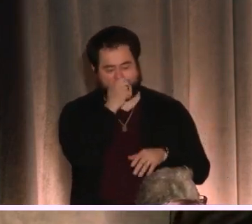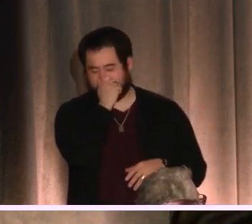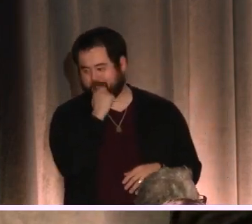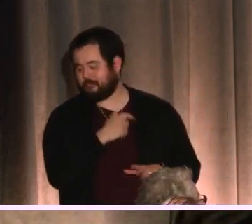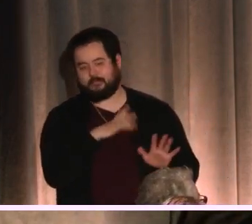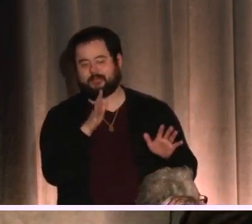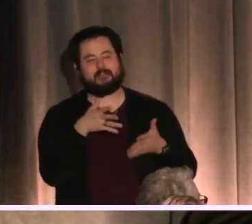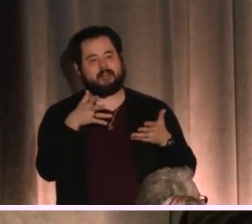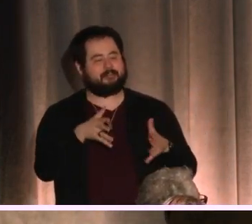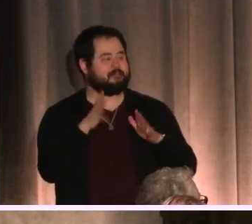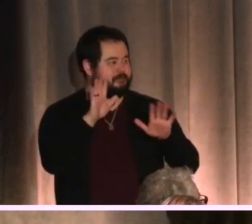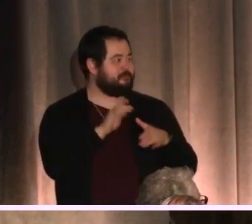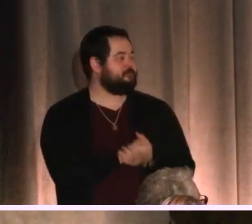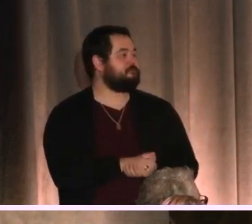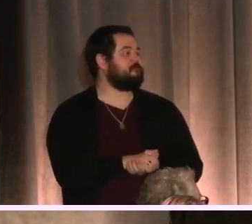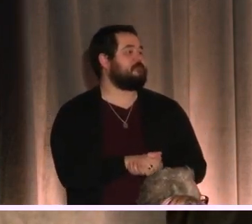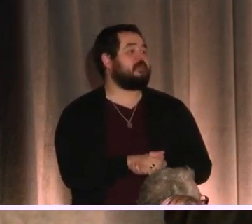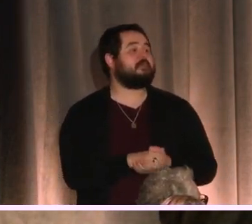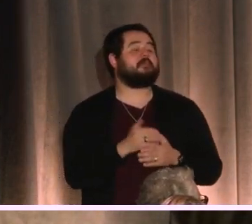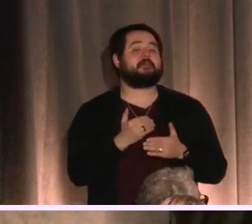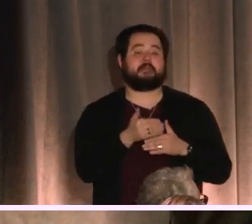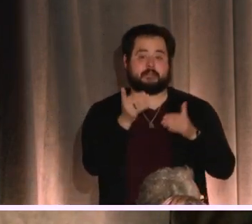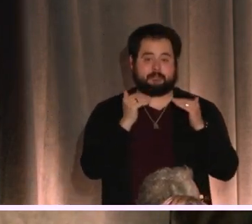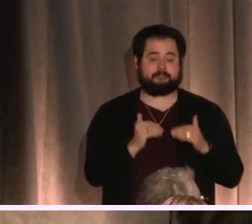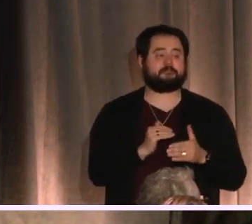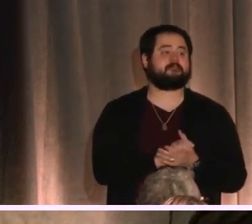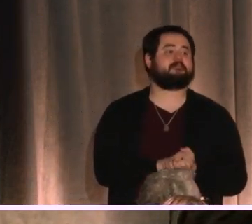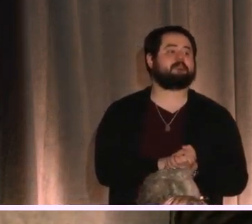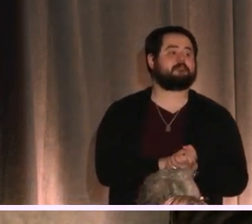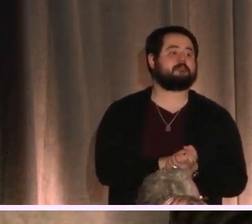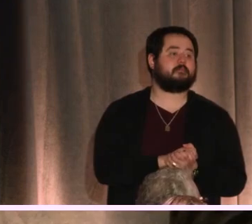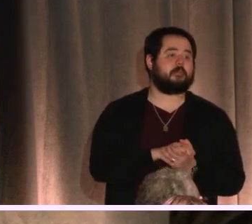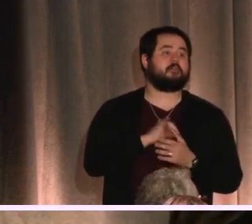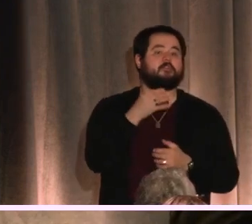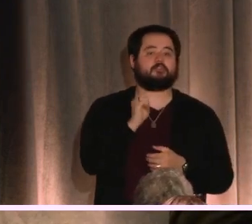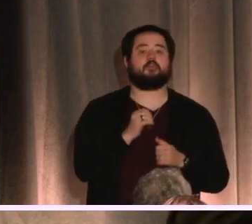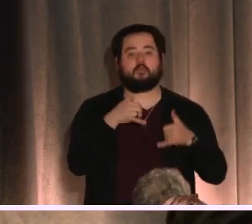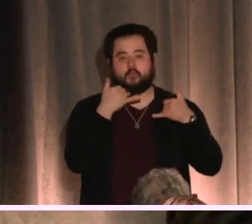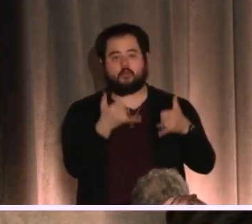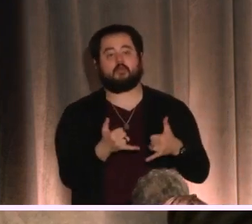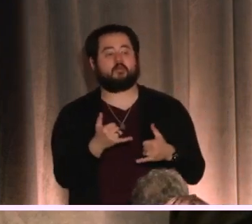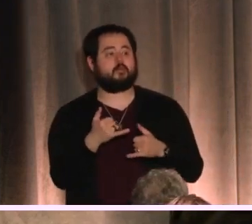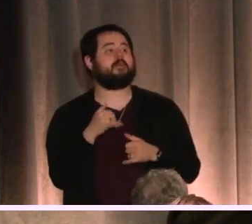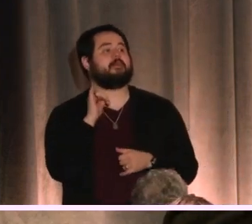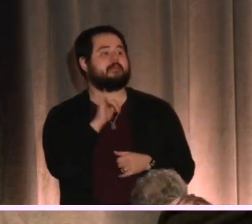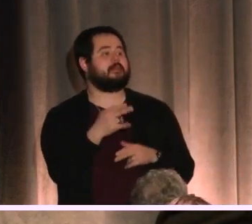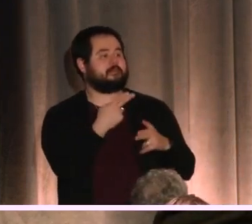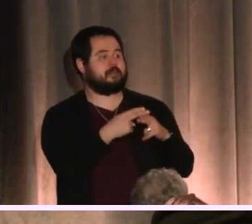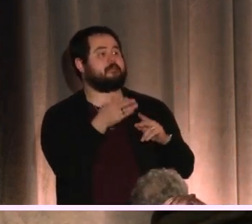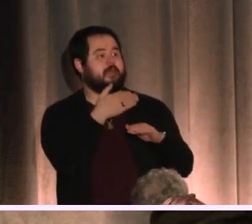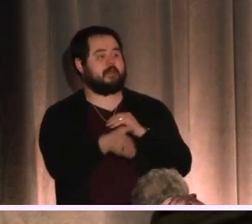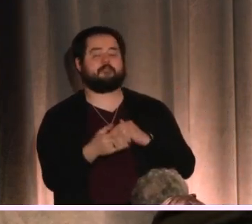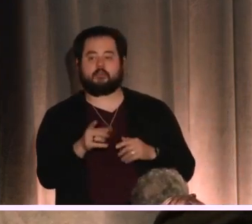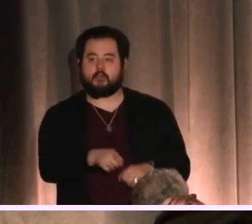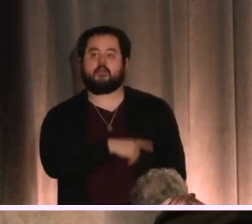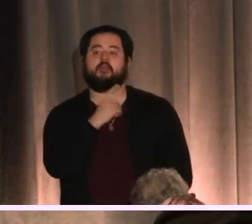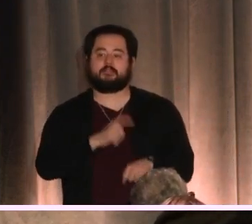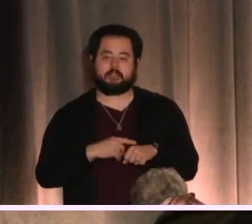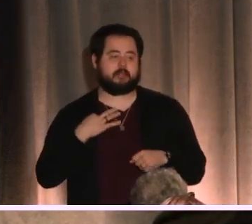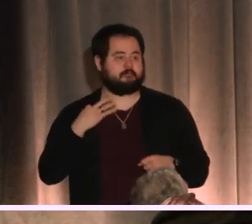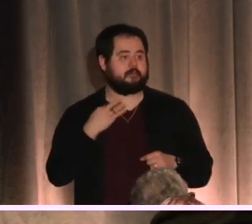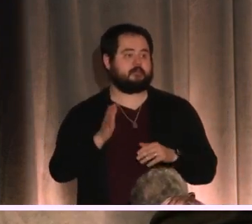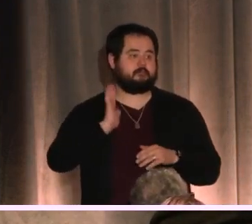you from that tonight, but next, the Joe Ott Award is named in memory of a longtime volunteer and past Achieva board chair